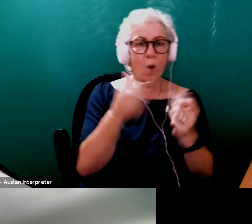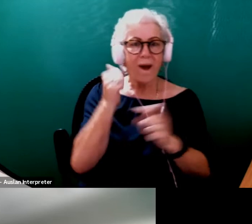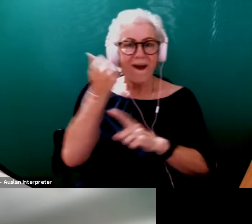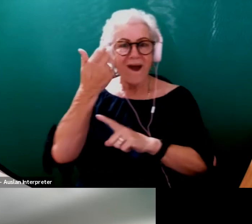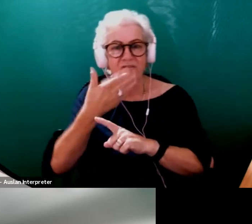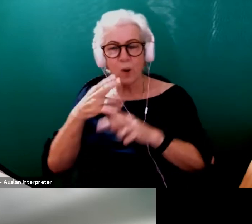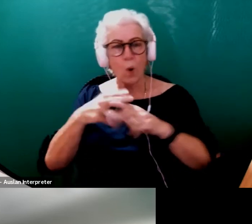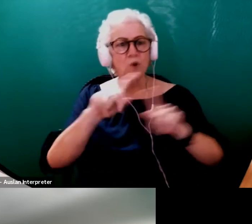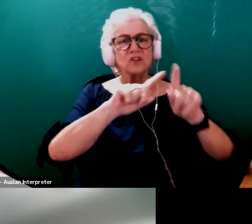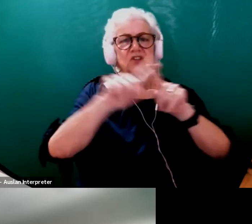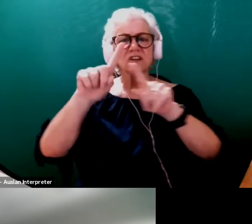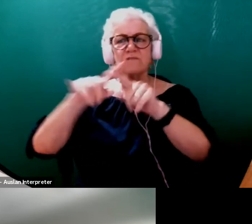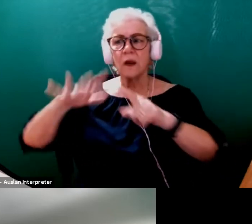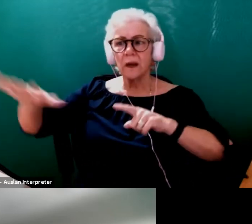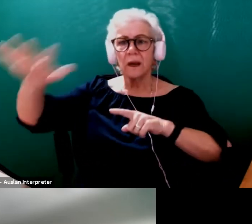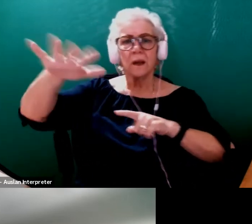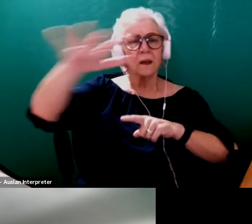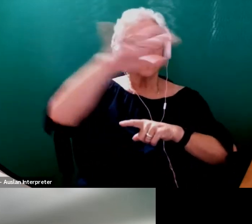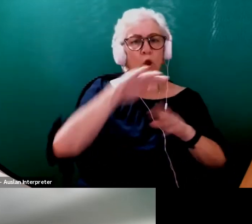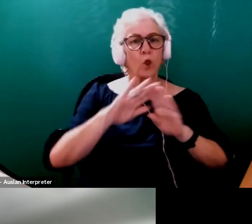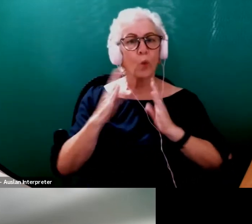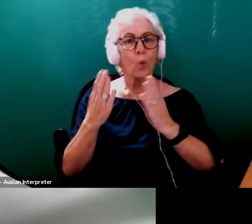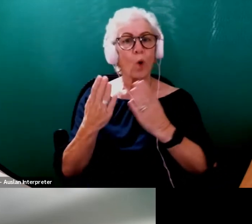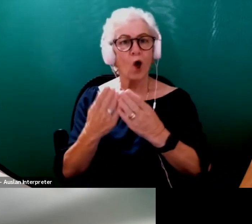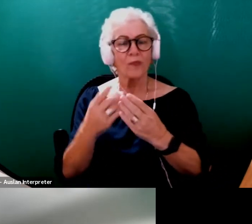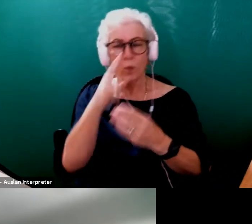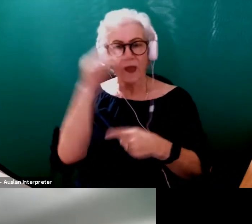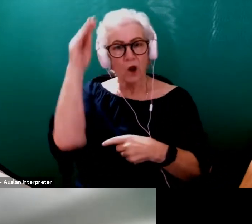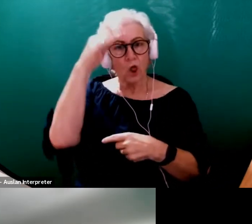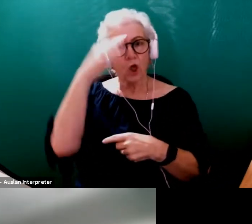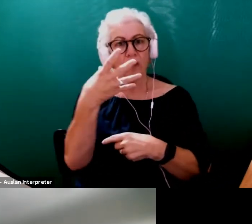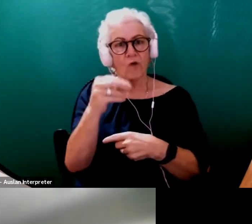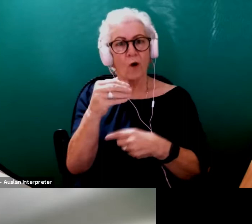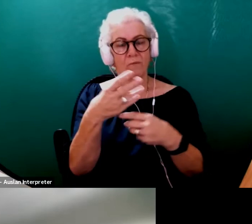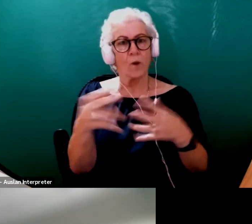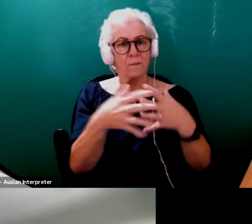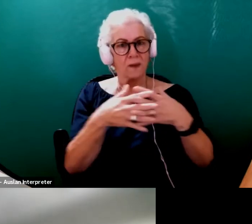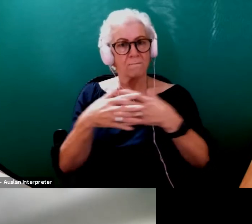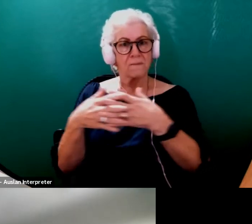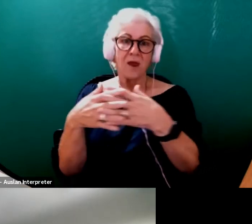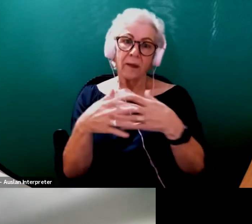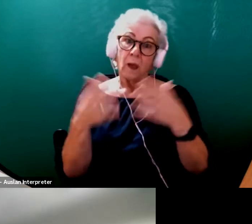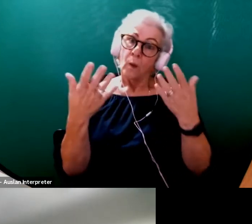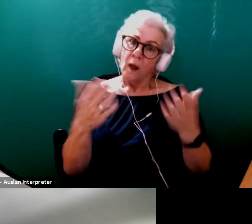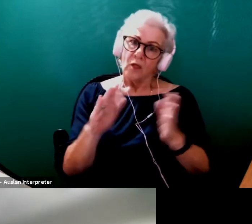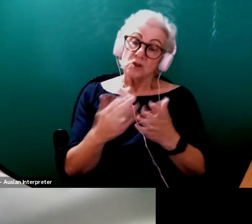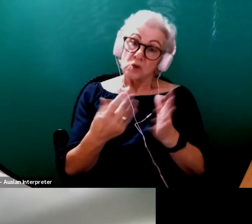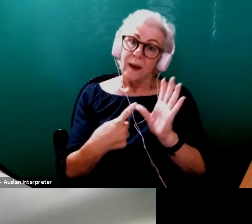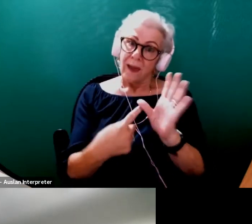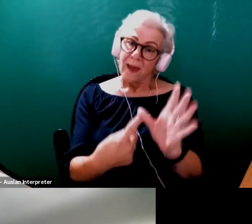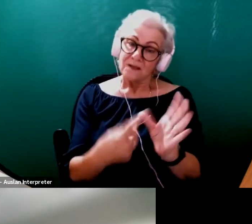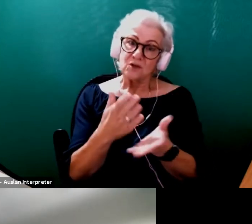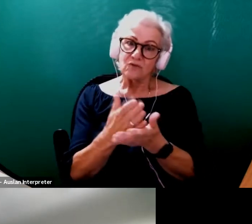world that we can learn from, in your view? Well, the short answer to that question is that